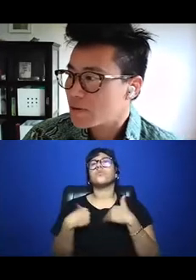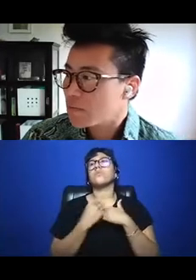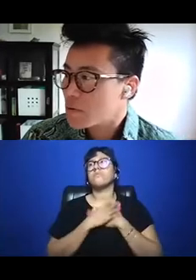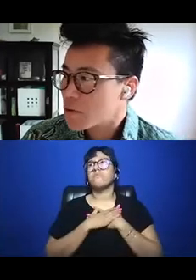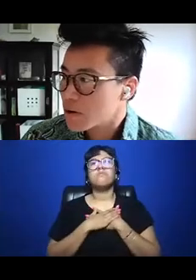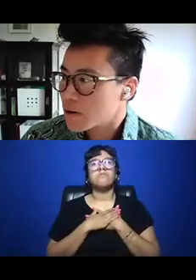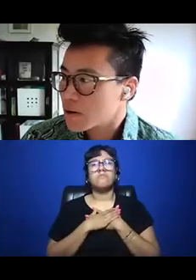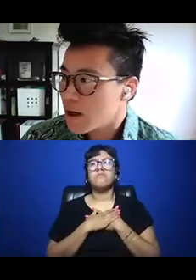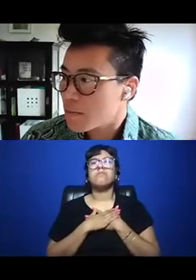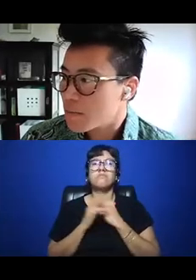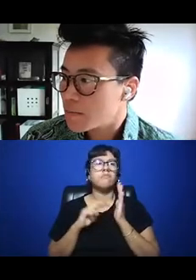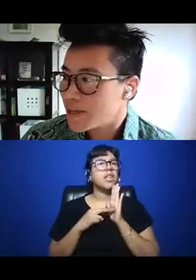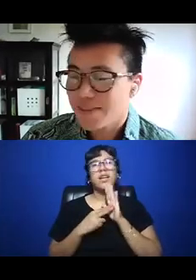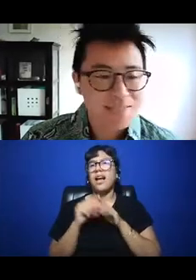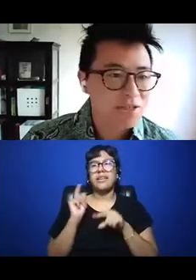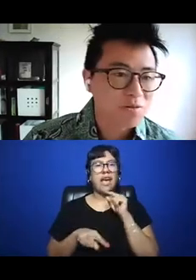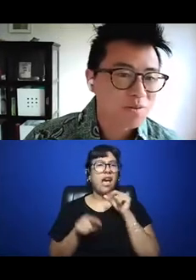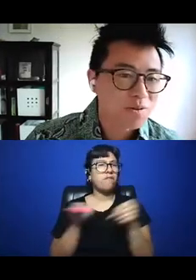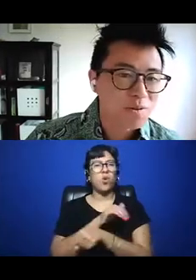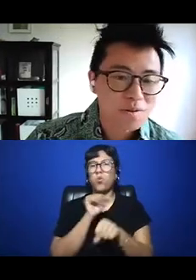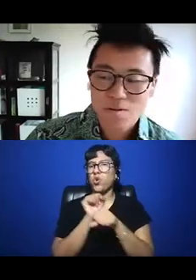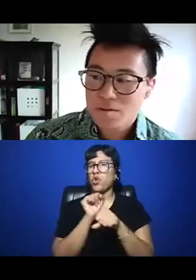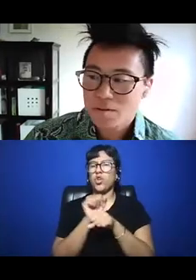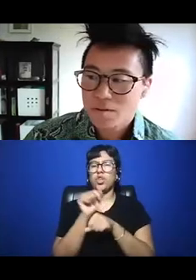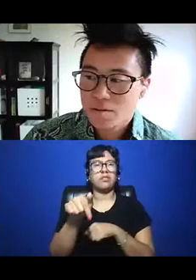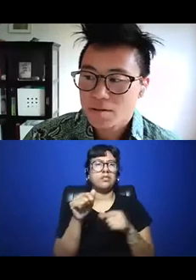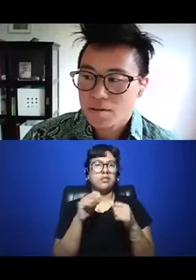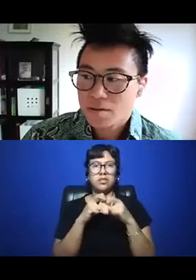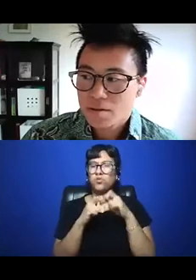of my work in this issue.